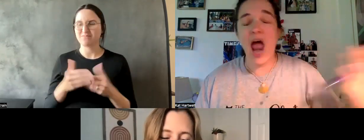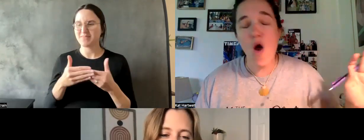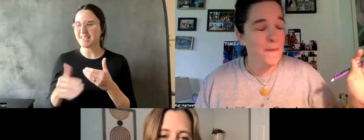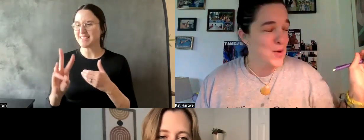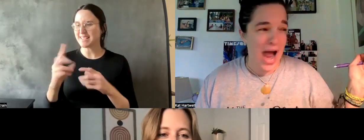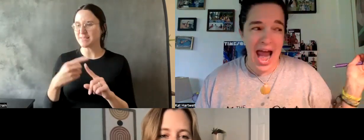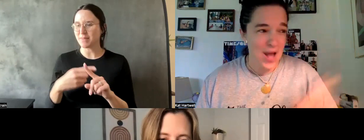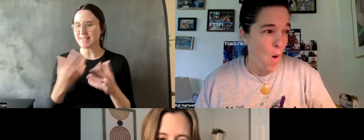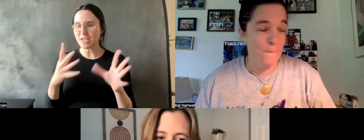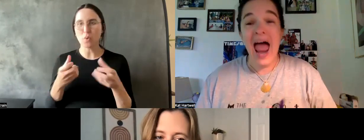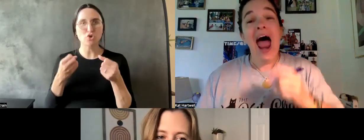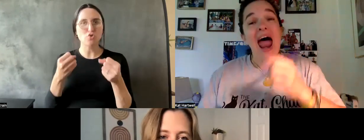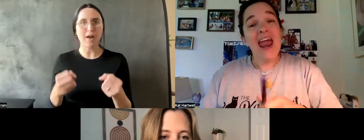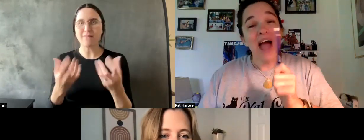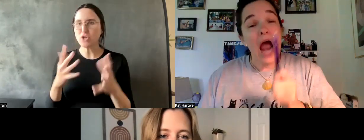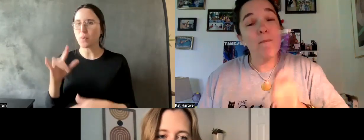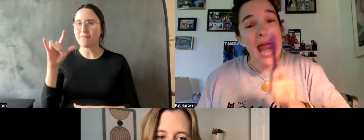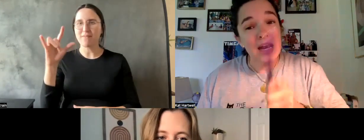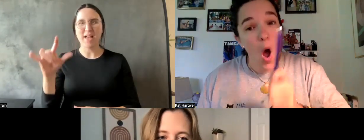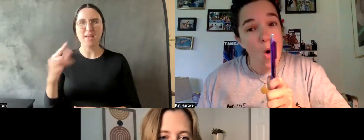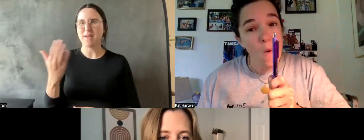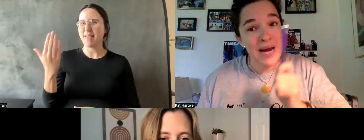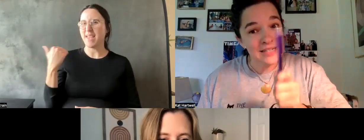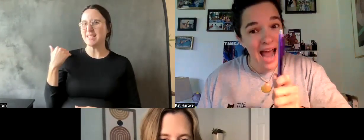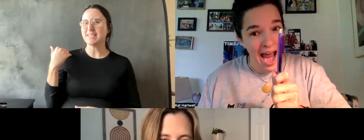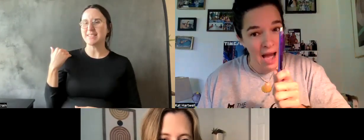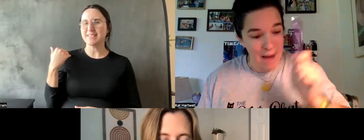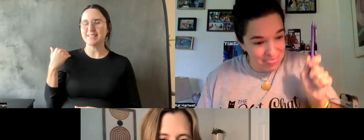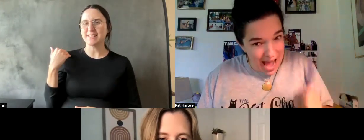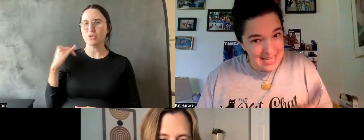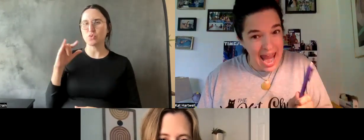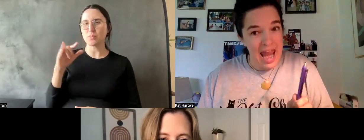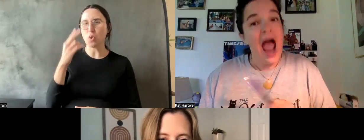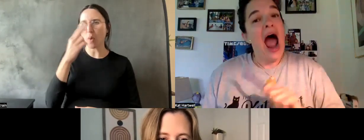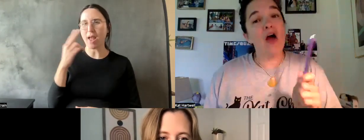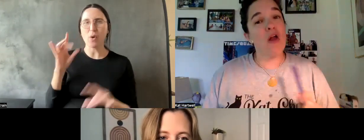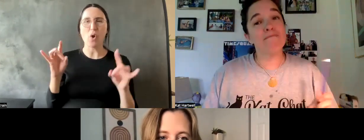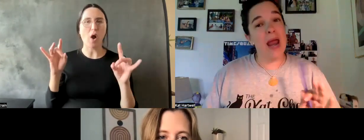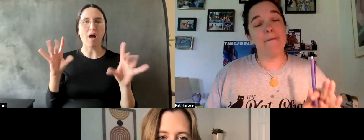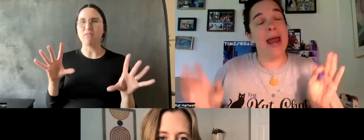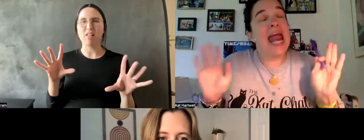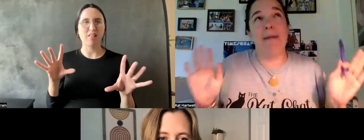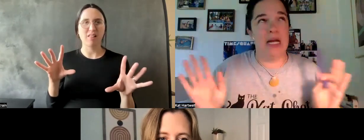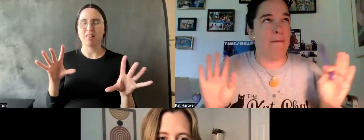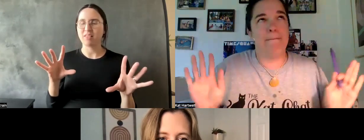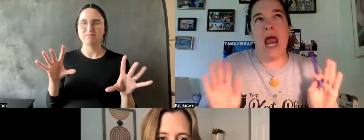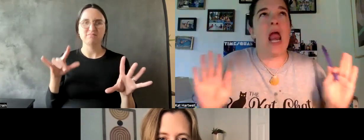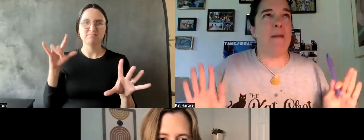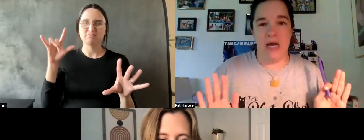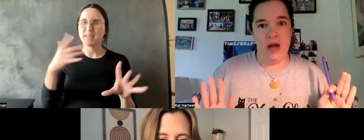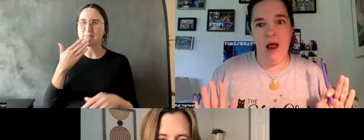that terrible ride home. If I made it home in time on that day, I could have